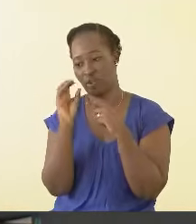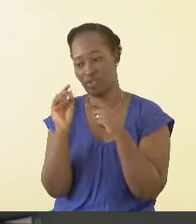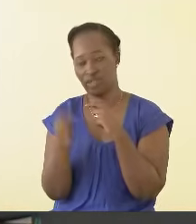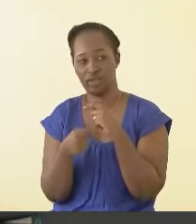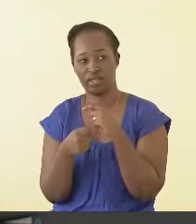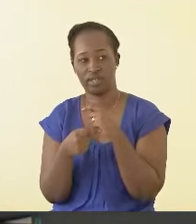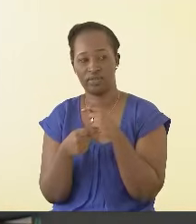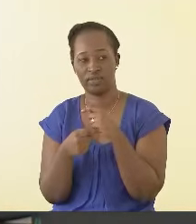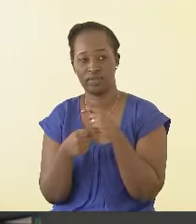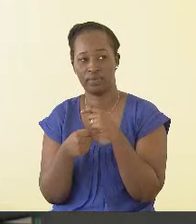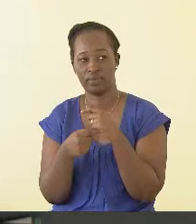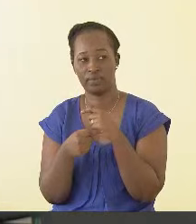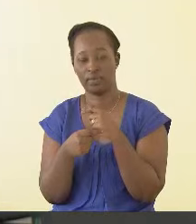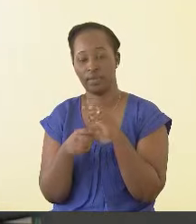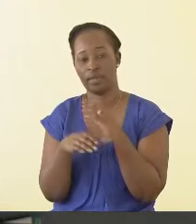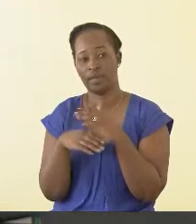is